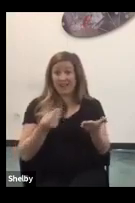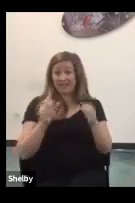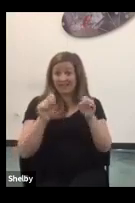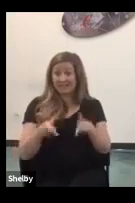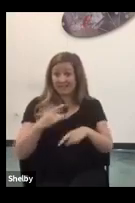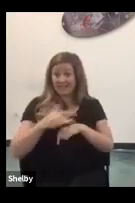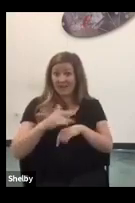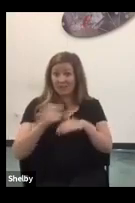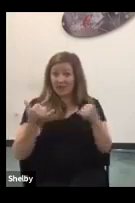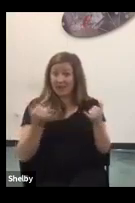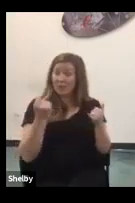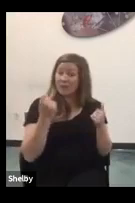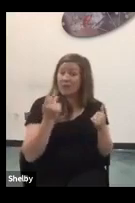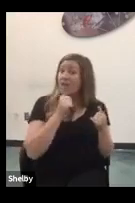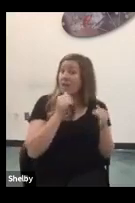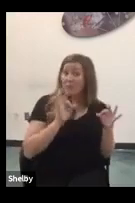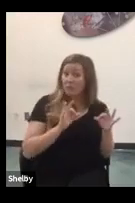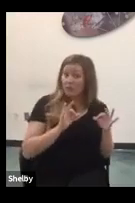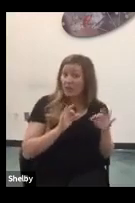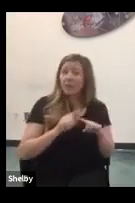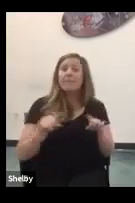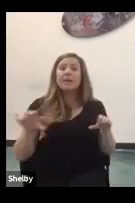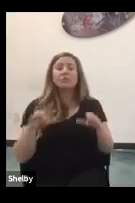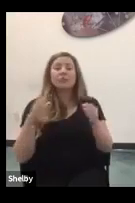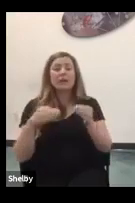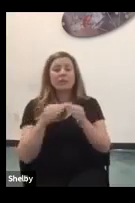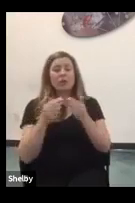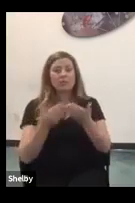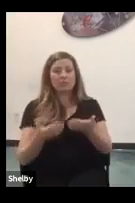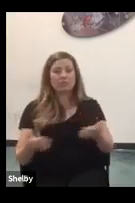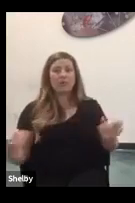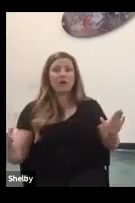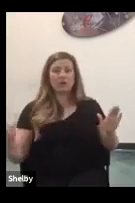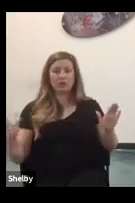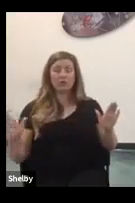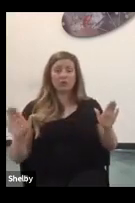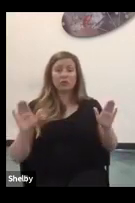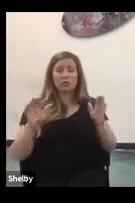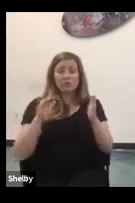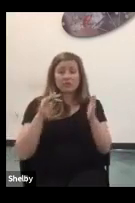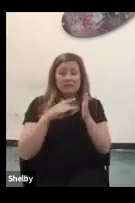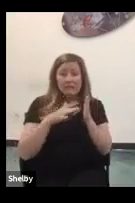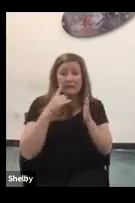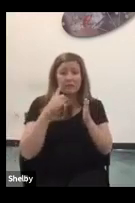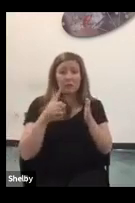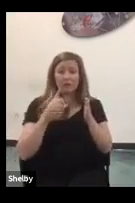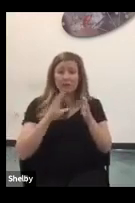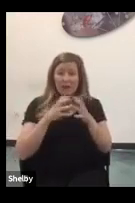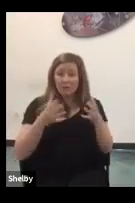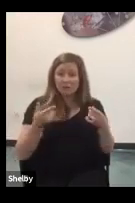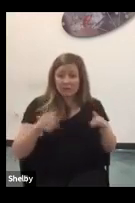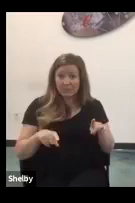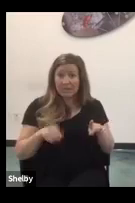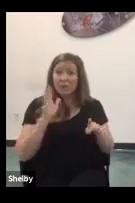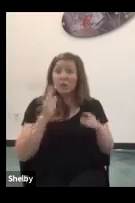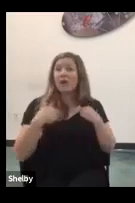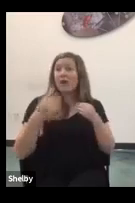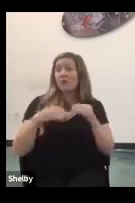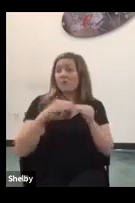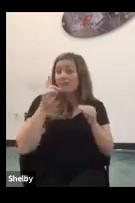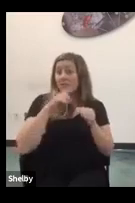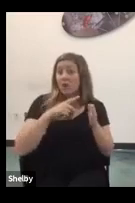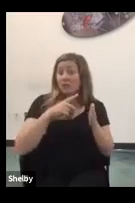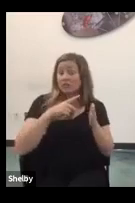now, doing a broader, widespread prevalence study would actually show us more false results than